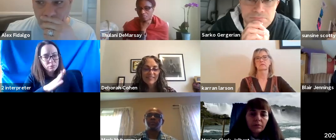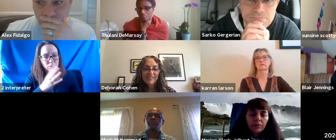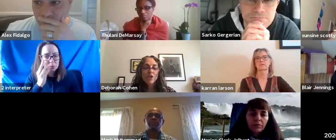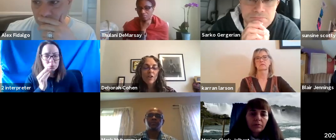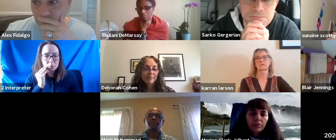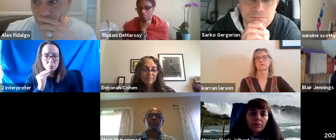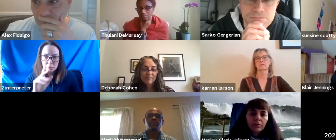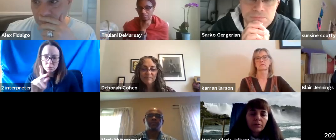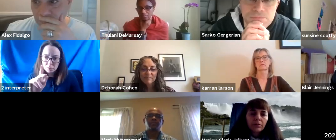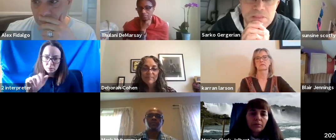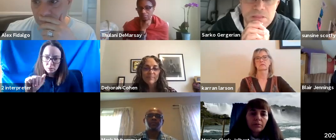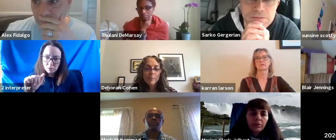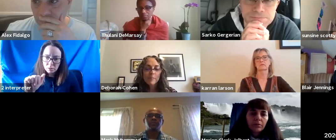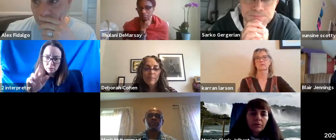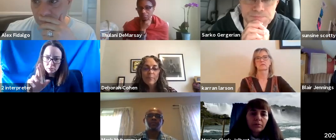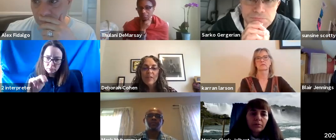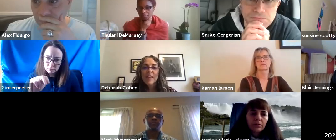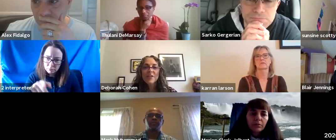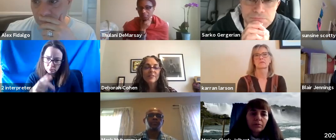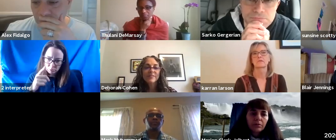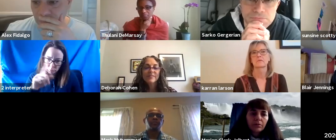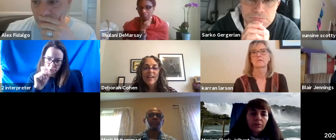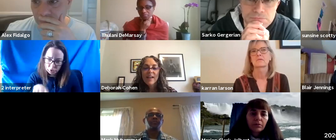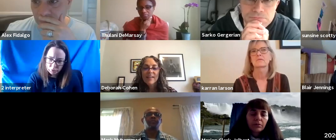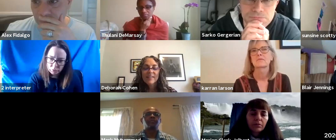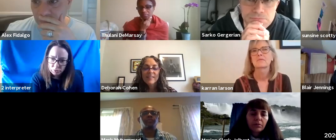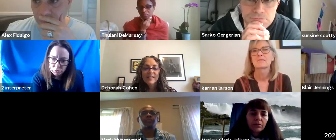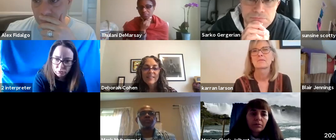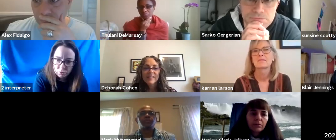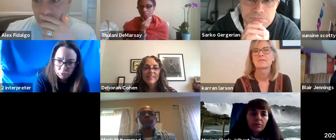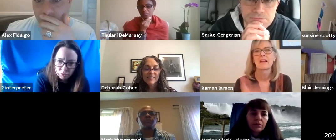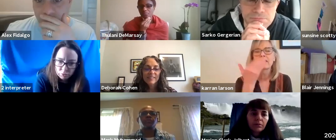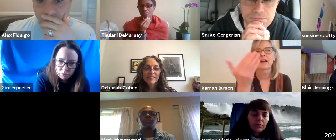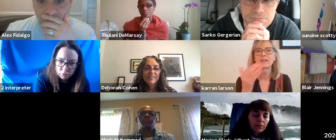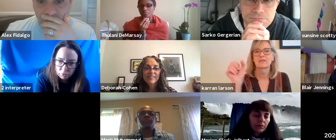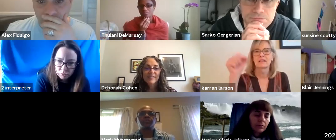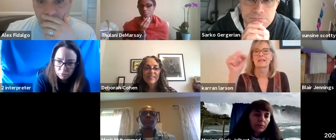question, and sure. Paul has his hand up as well. Thank you.